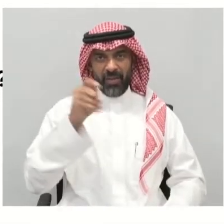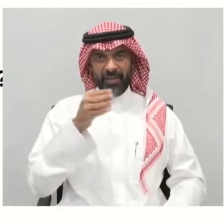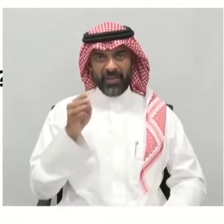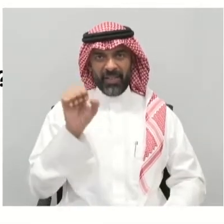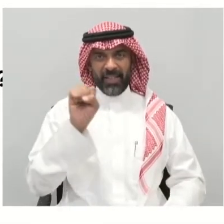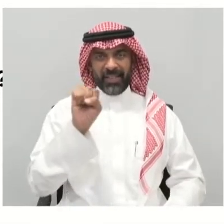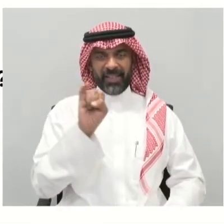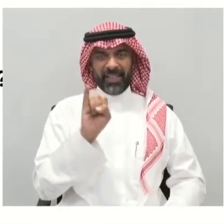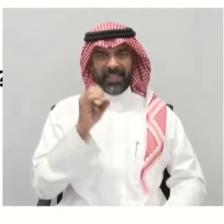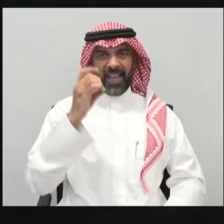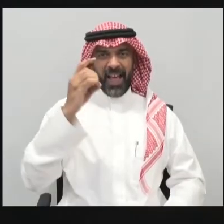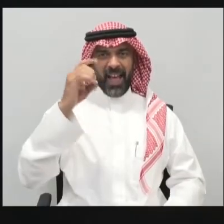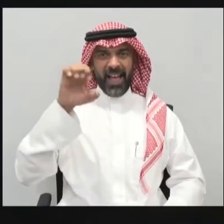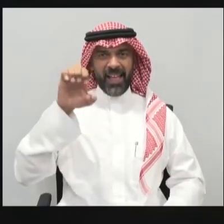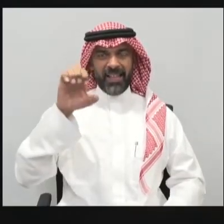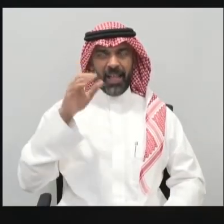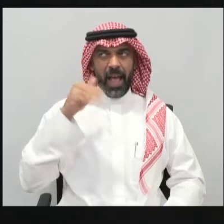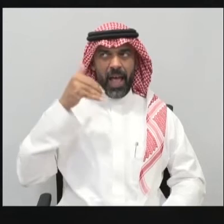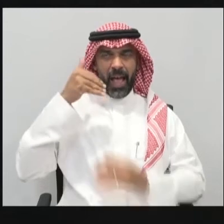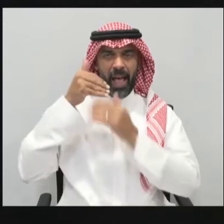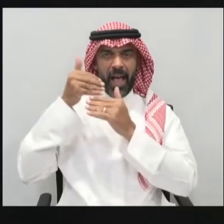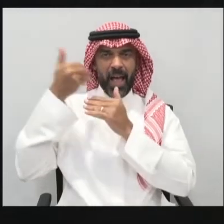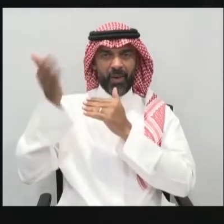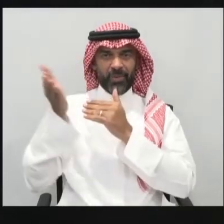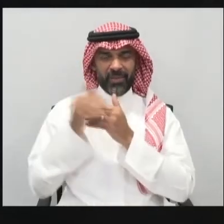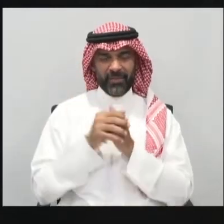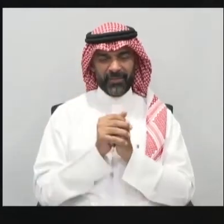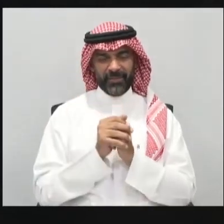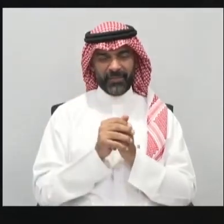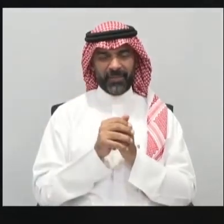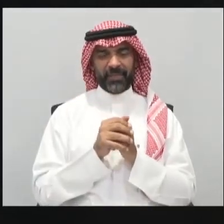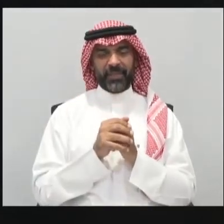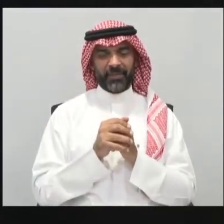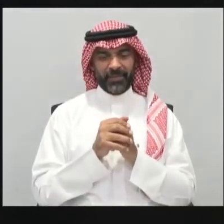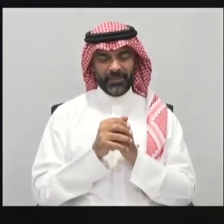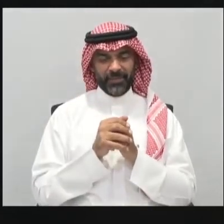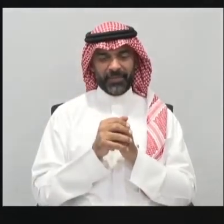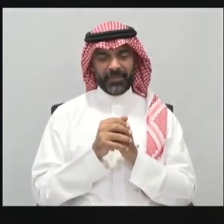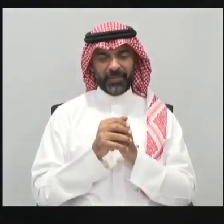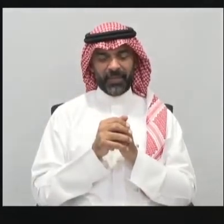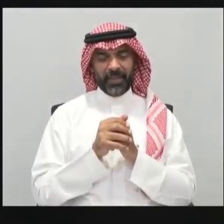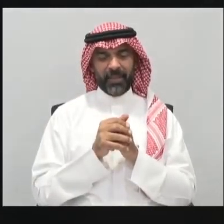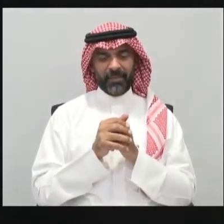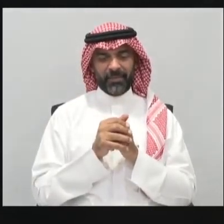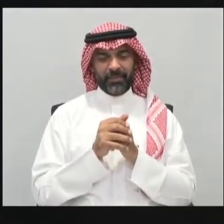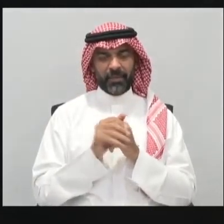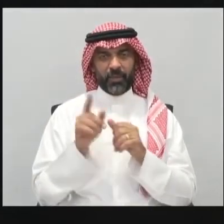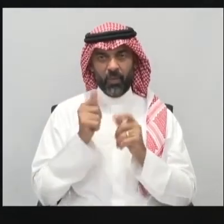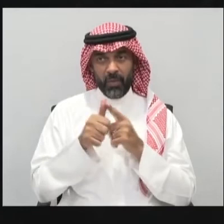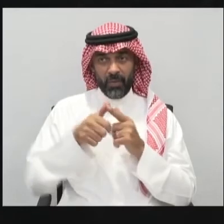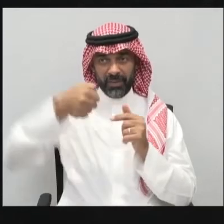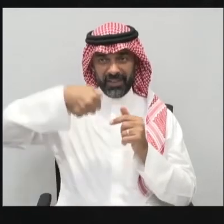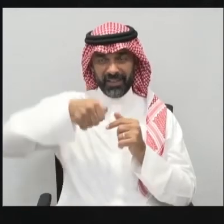Can you read these 2 sentences? Okay, so she's going to use 1 bag for the dollhouse and the other bag to